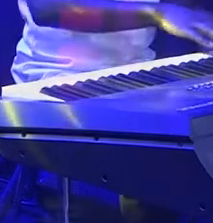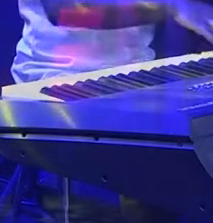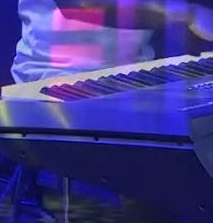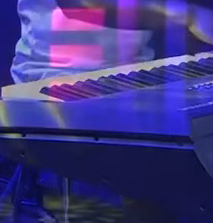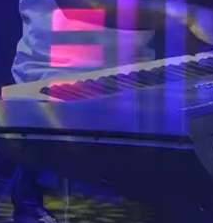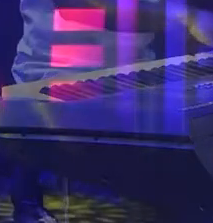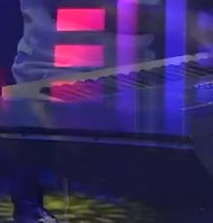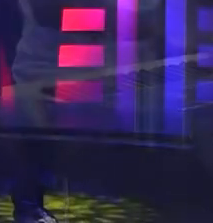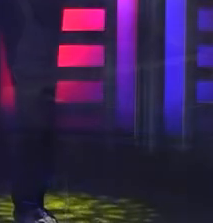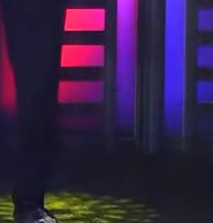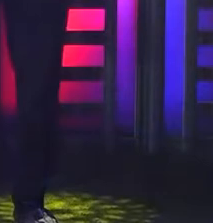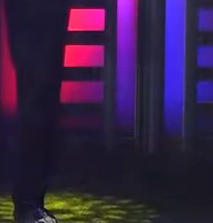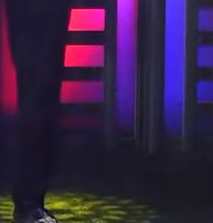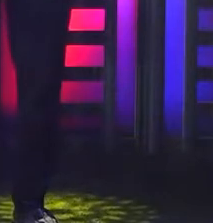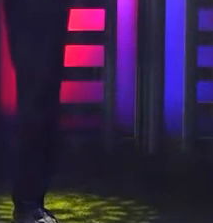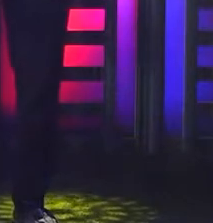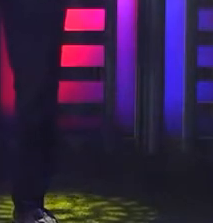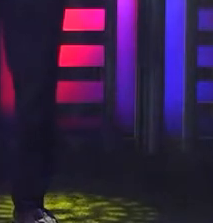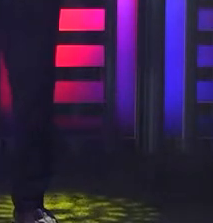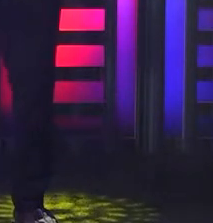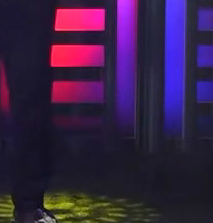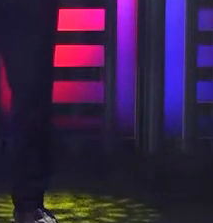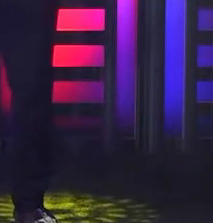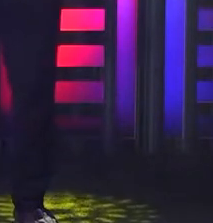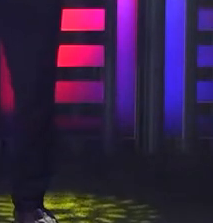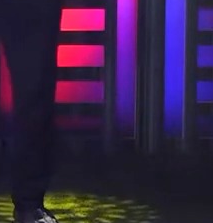presence upon your